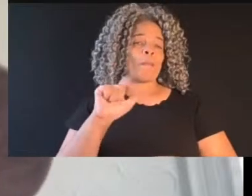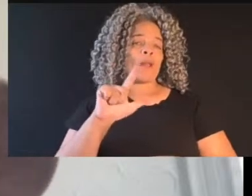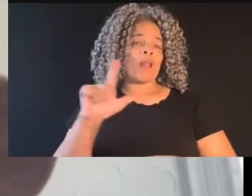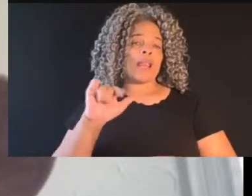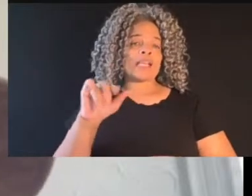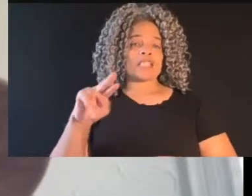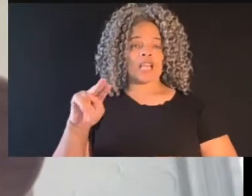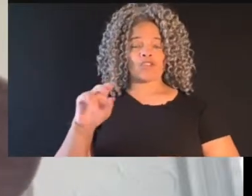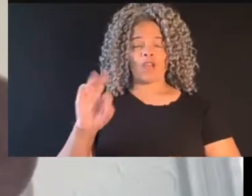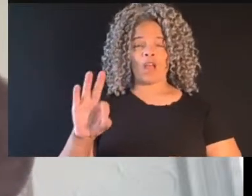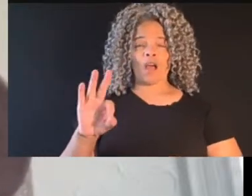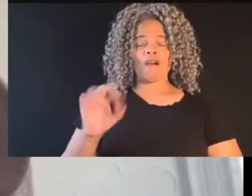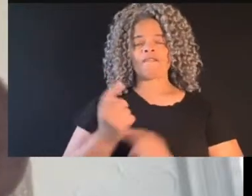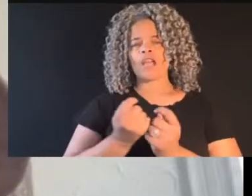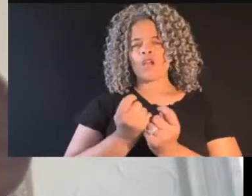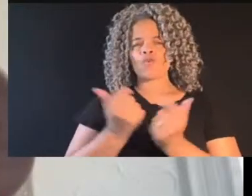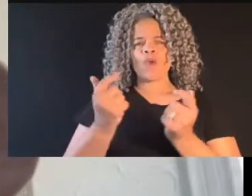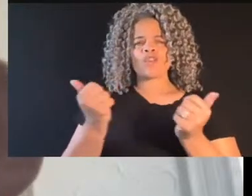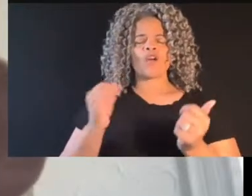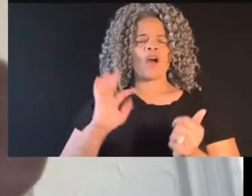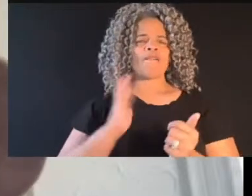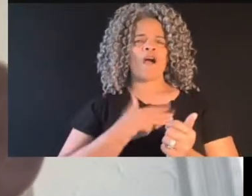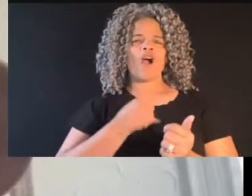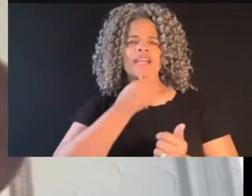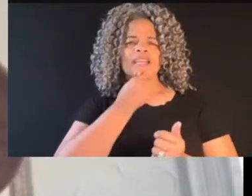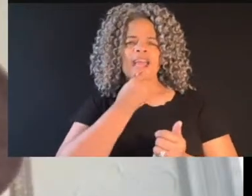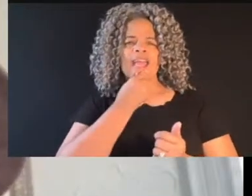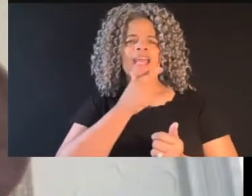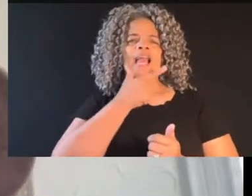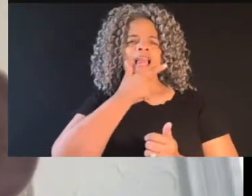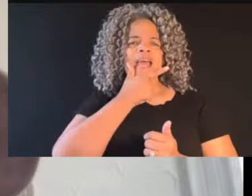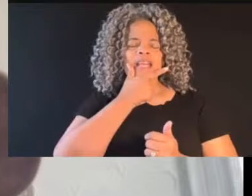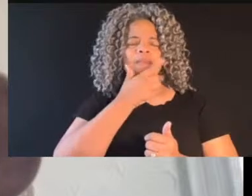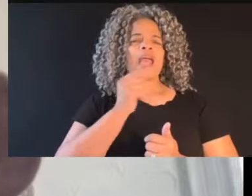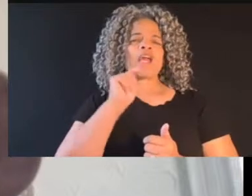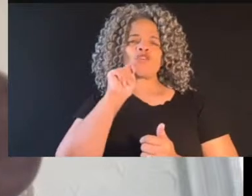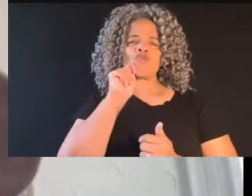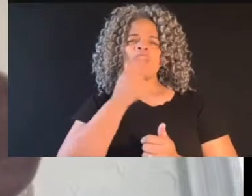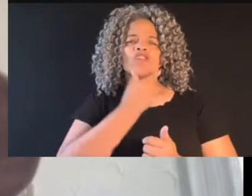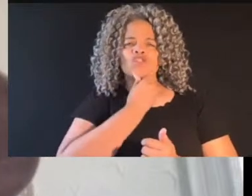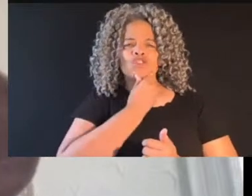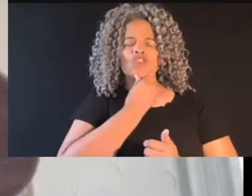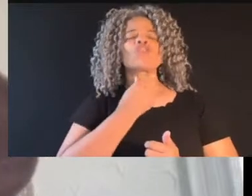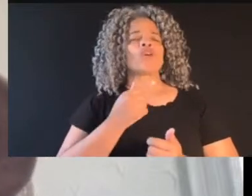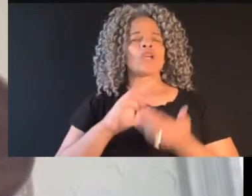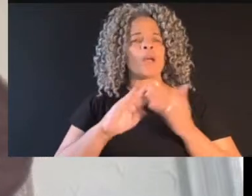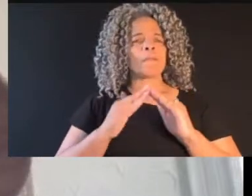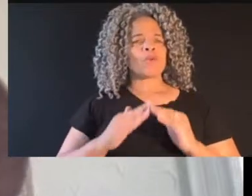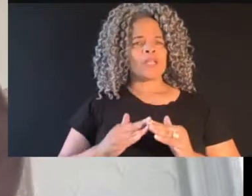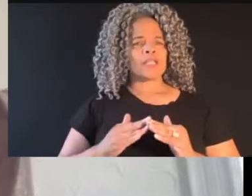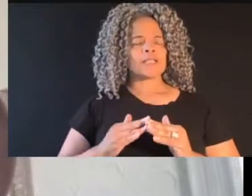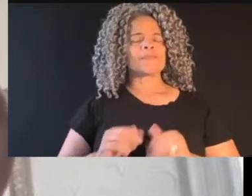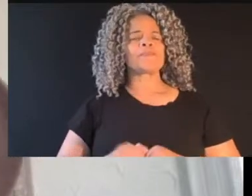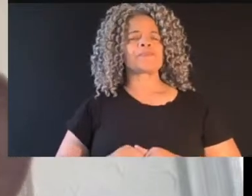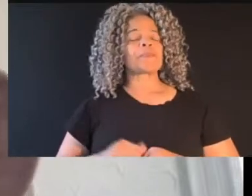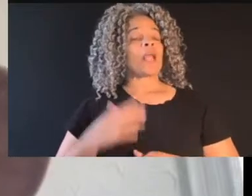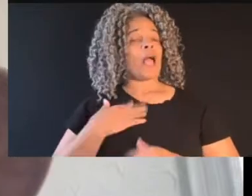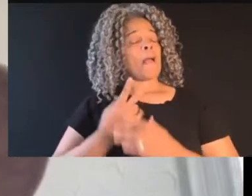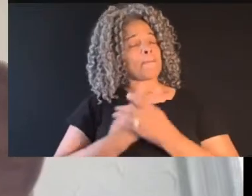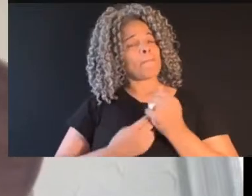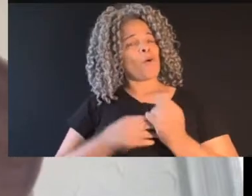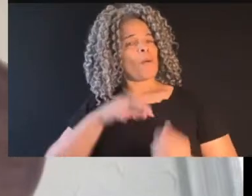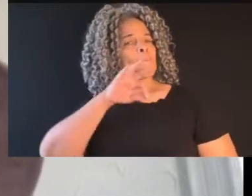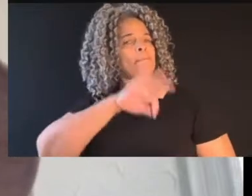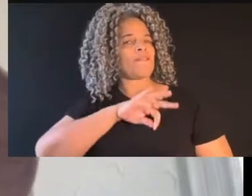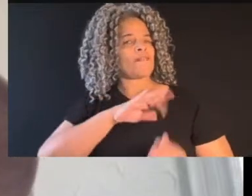and erasure of our gay, lesbian, and transgender communities. I'm both